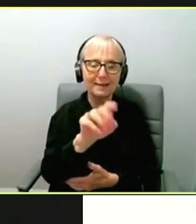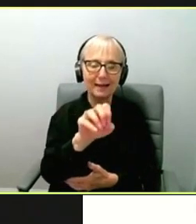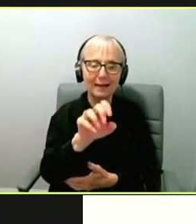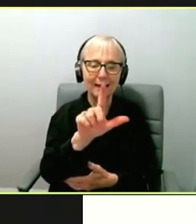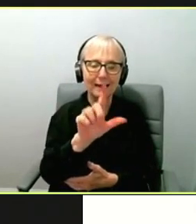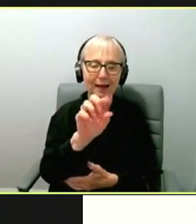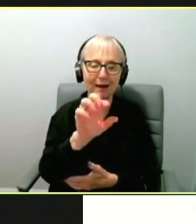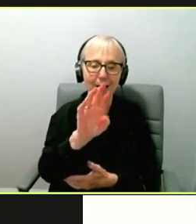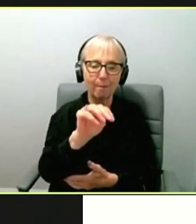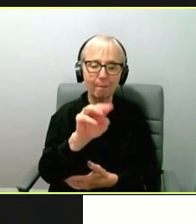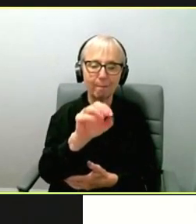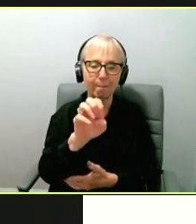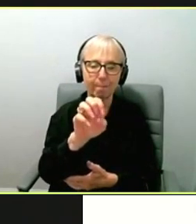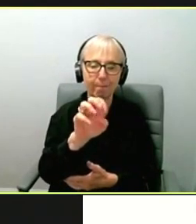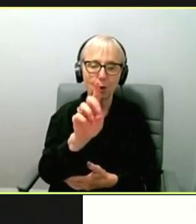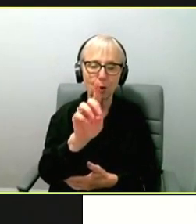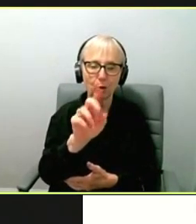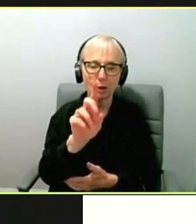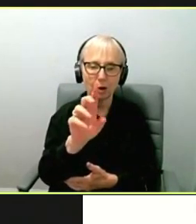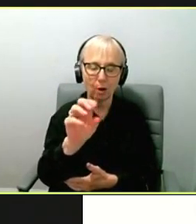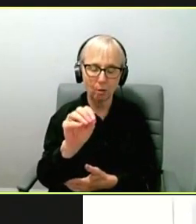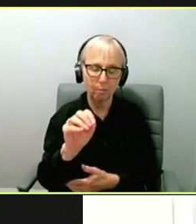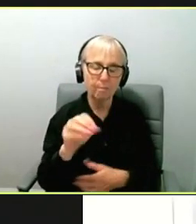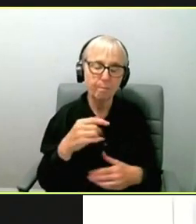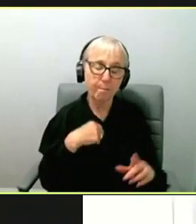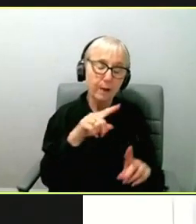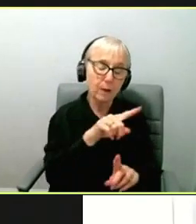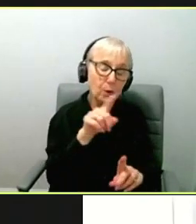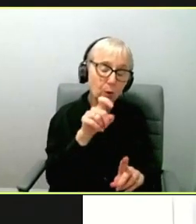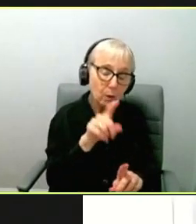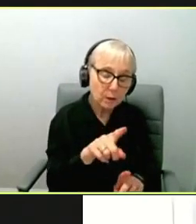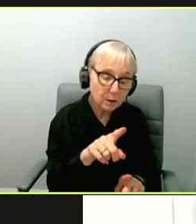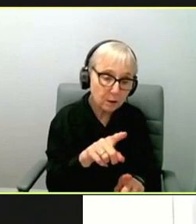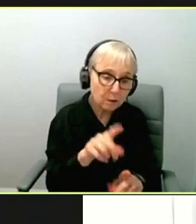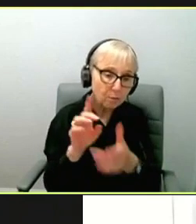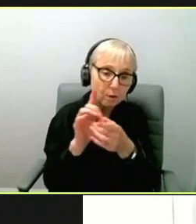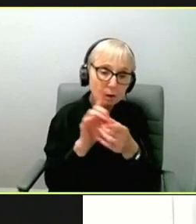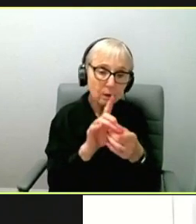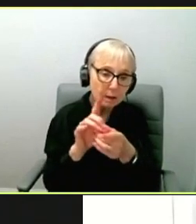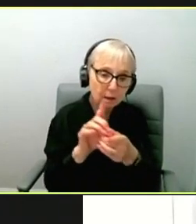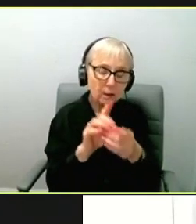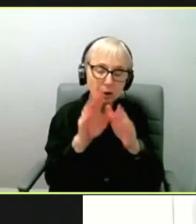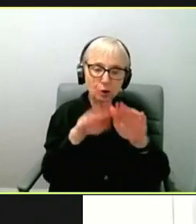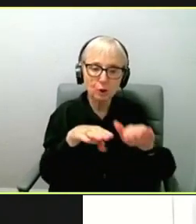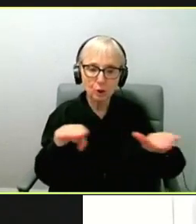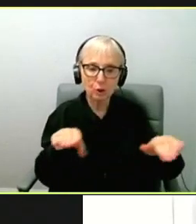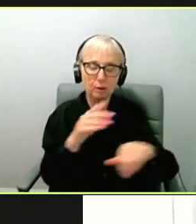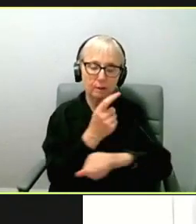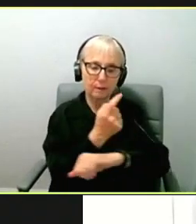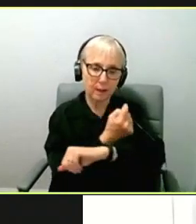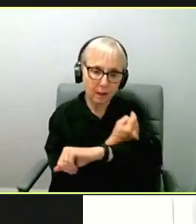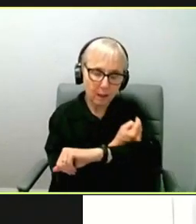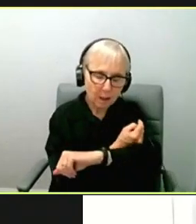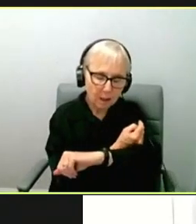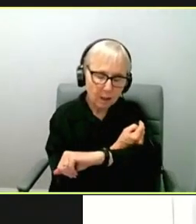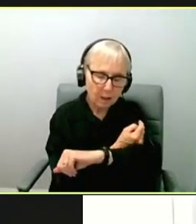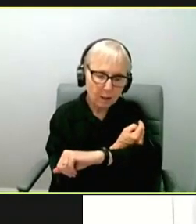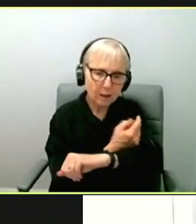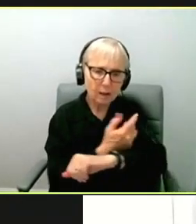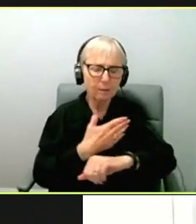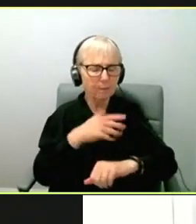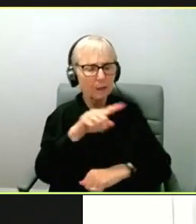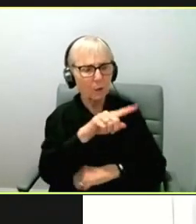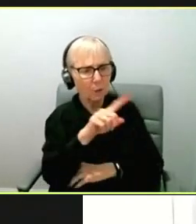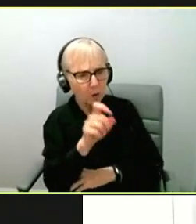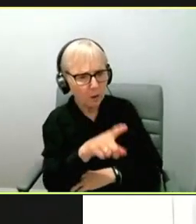Thank you for answering our questions. My question would be in regards to children vaccinations. My question